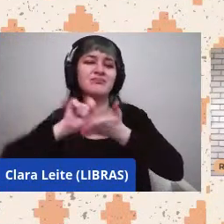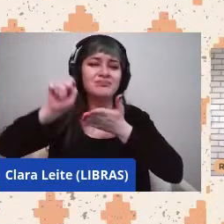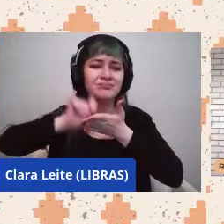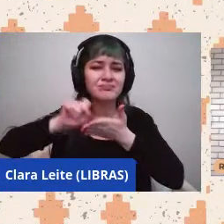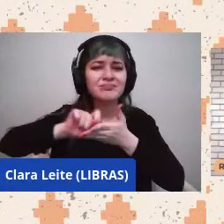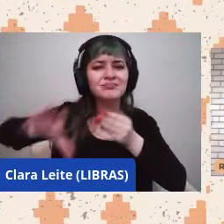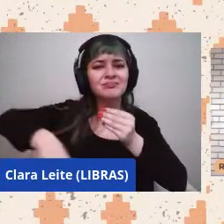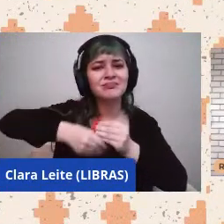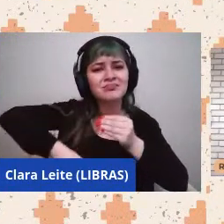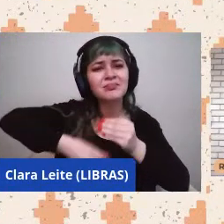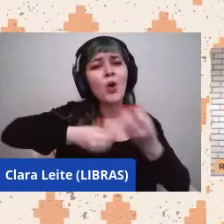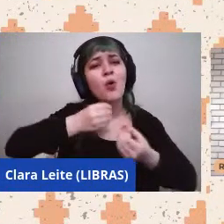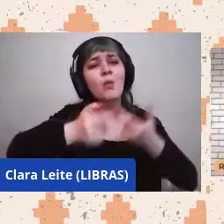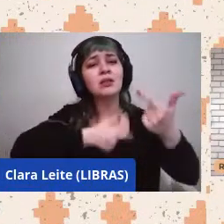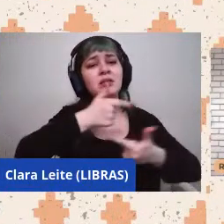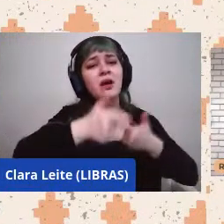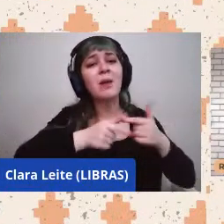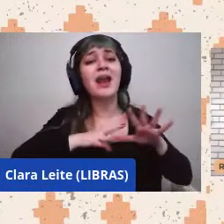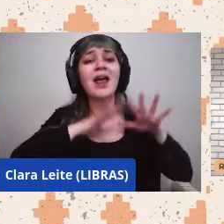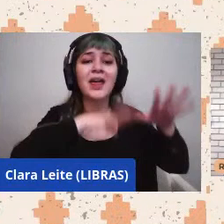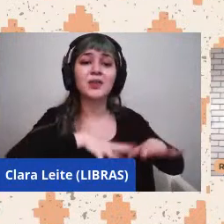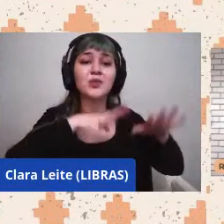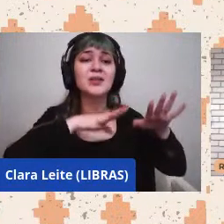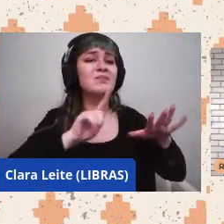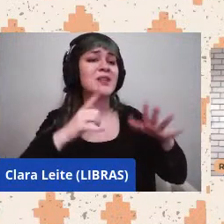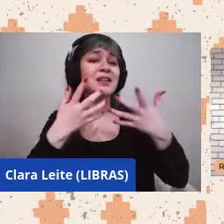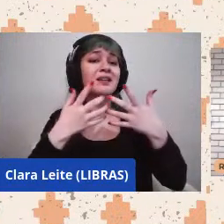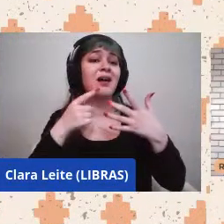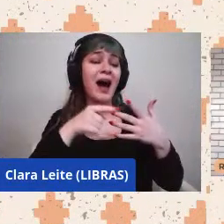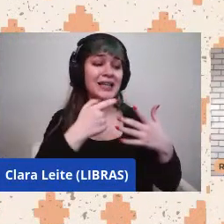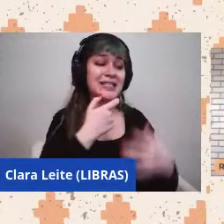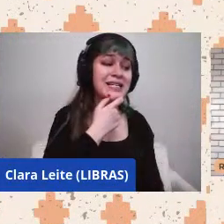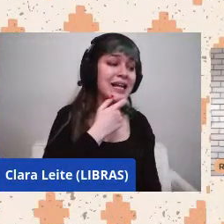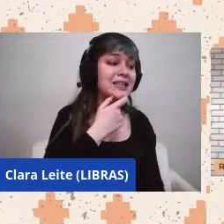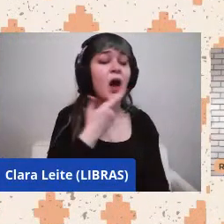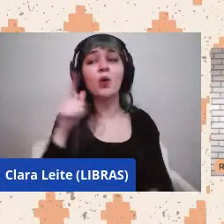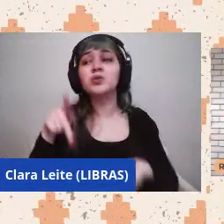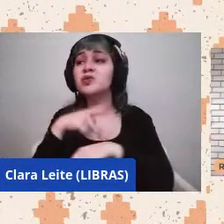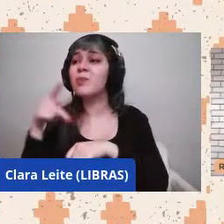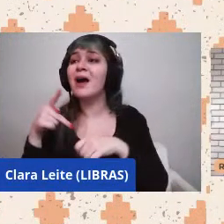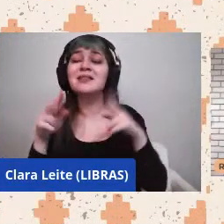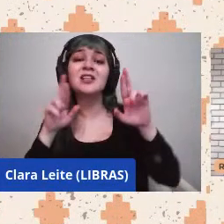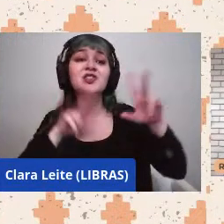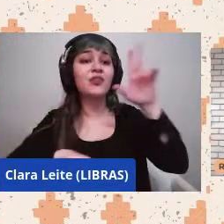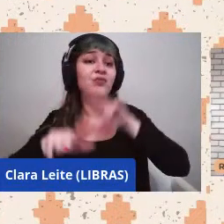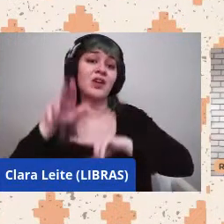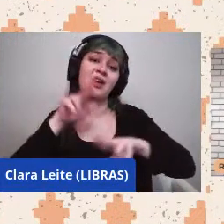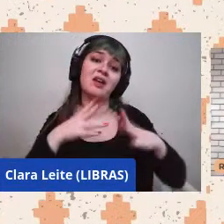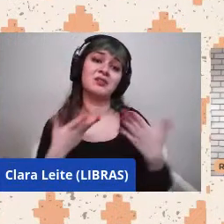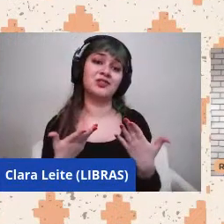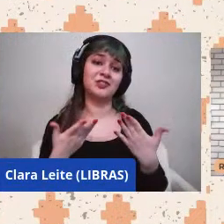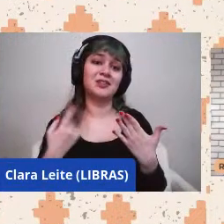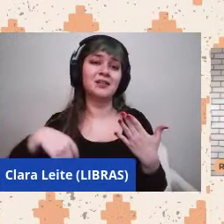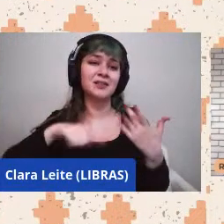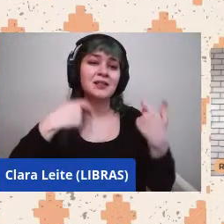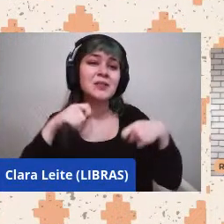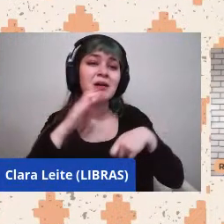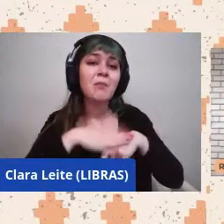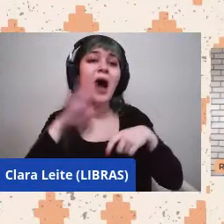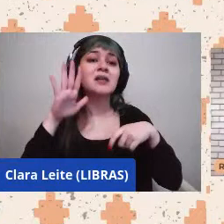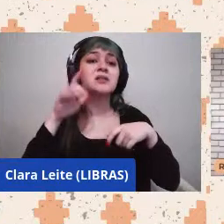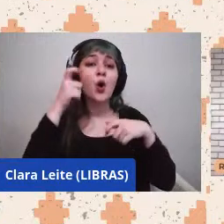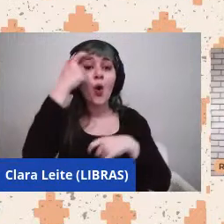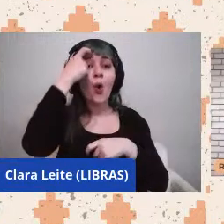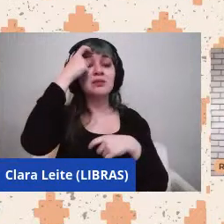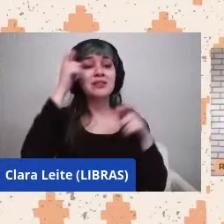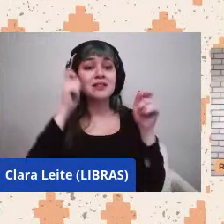based on how we would do things in the UK, just didn't work for other countries. So I think, we need to be perhaps more aware of how